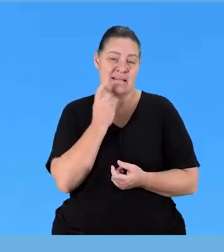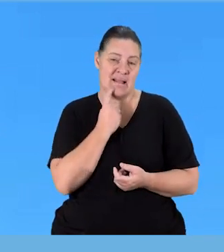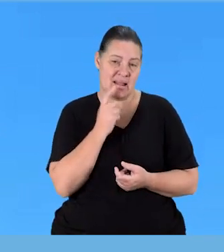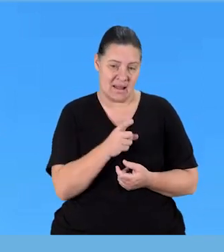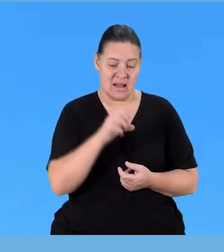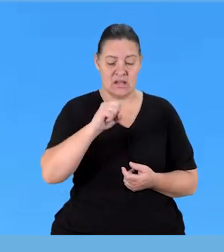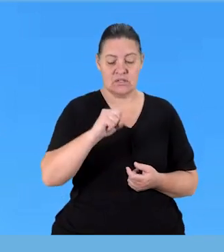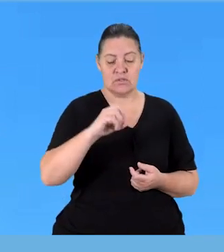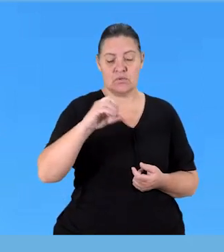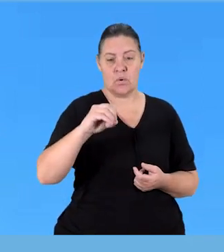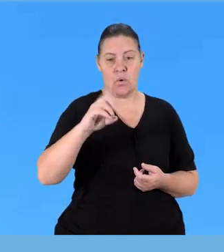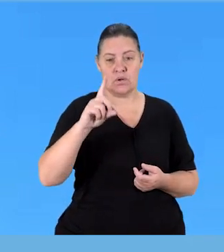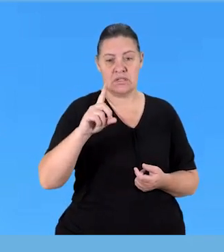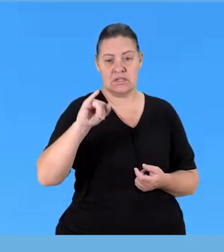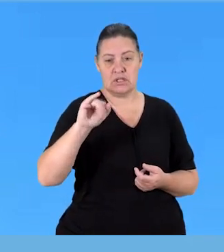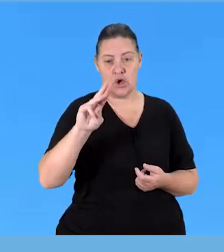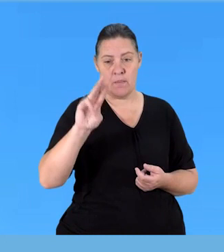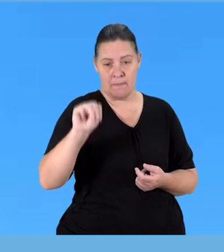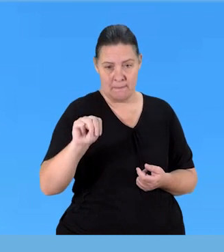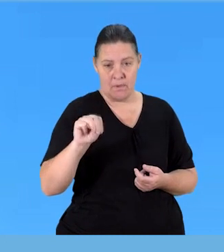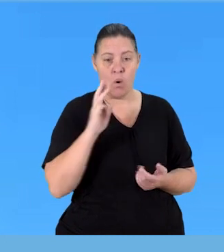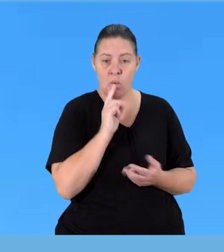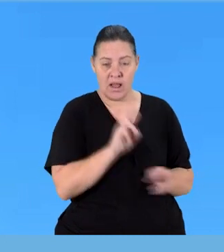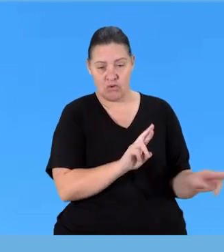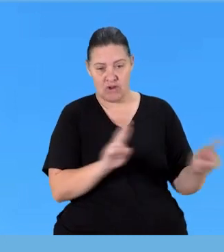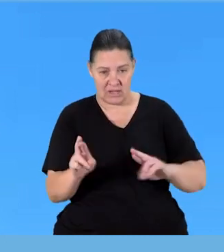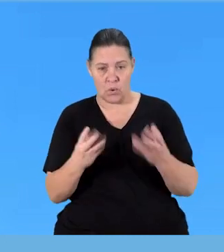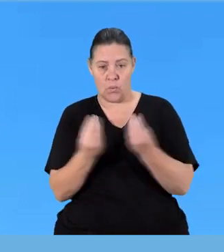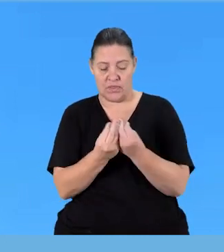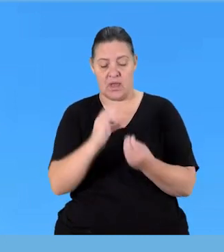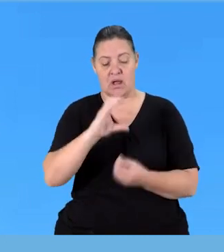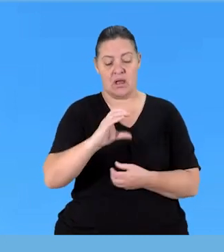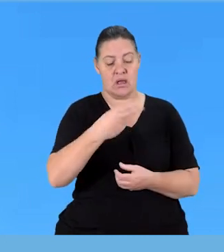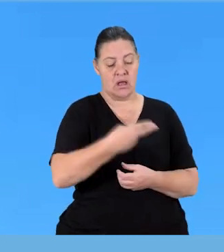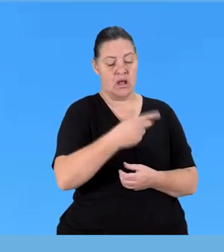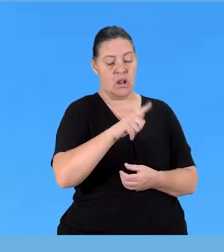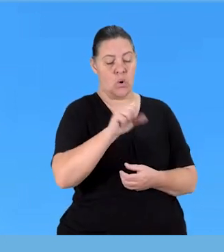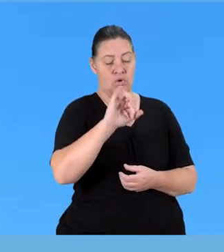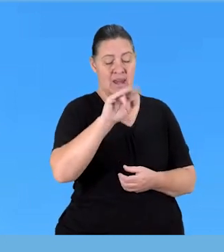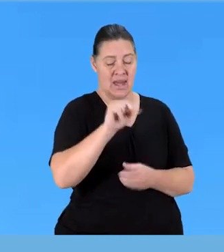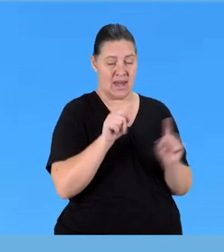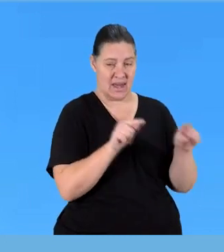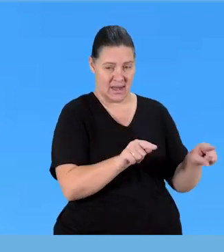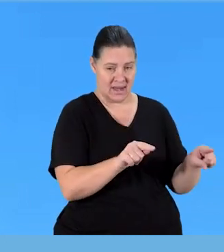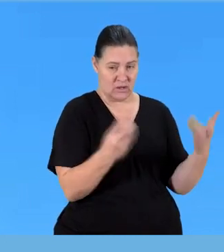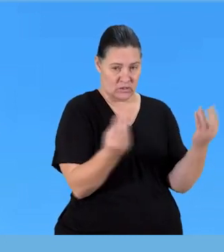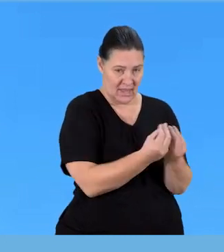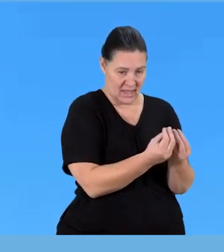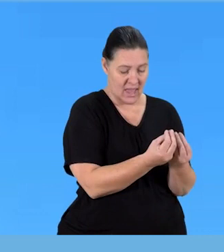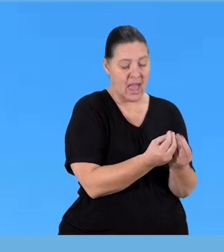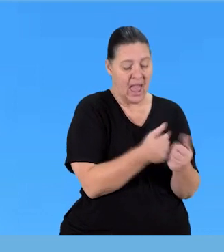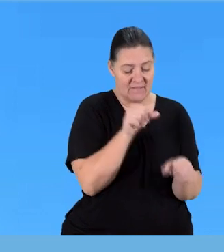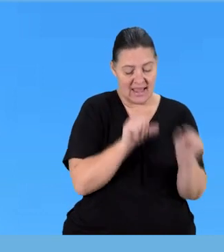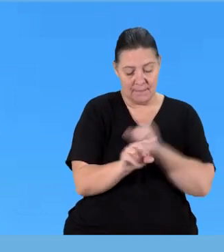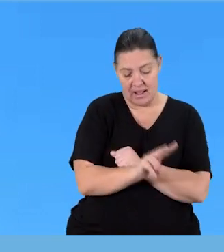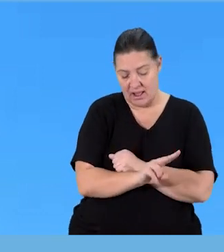with our metal here, sodium, that is going to react with chlorine. And then these two are going to